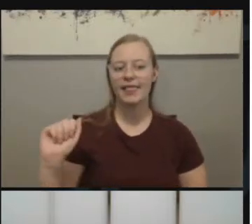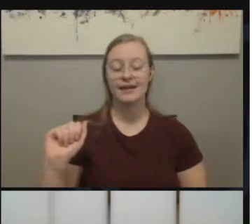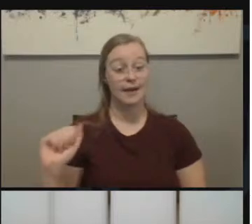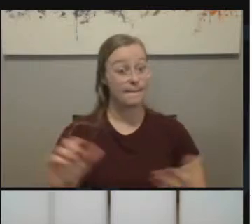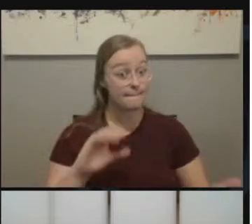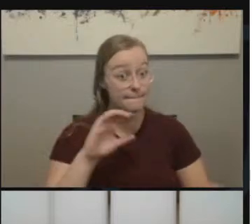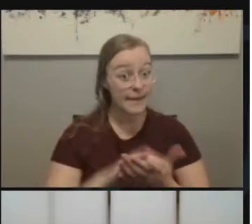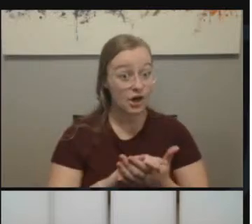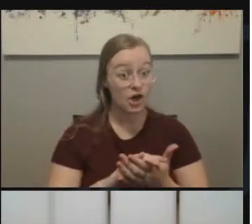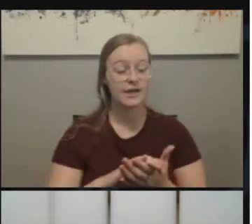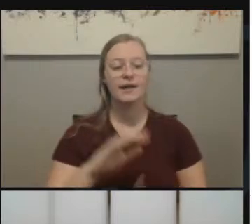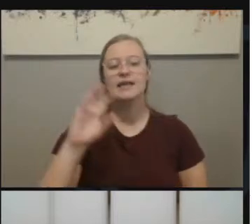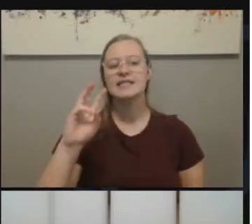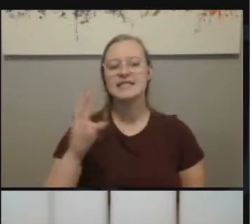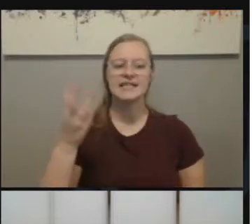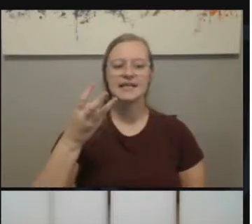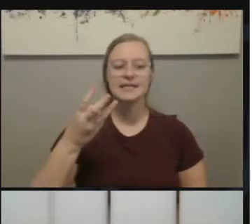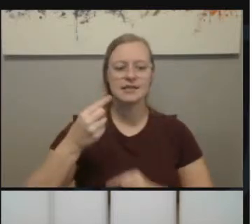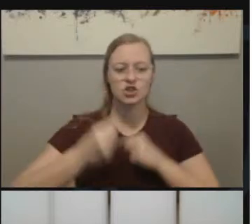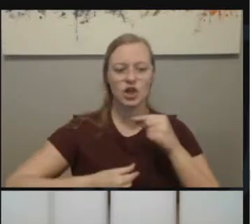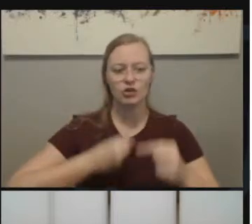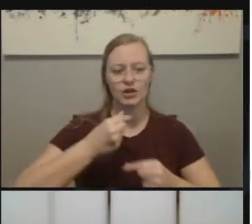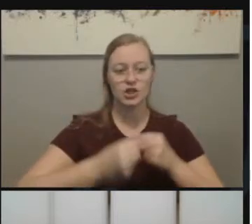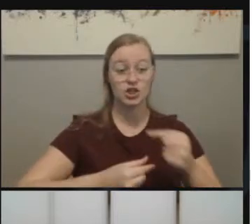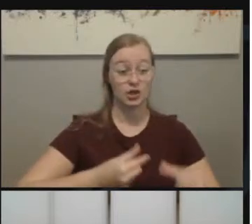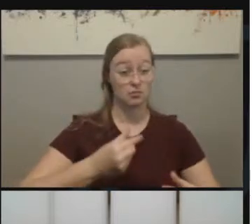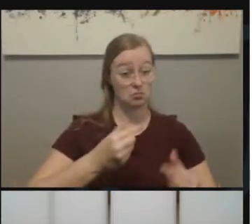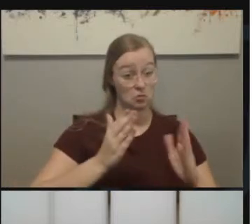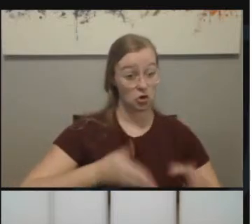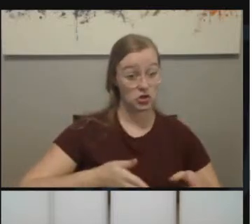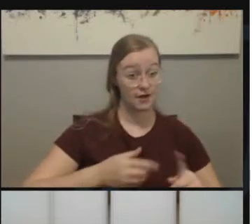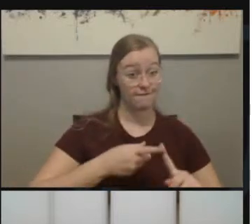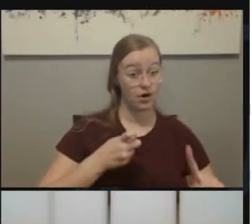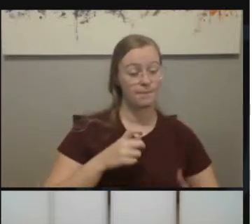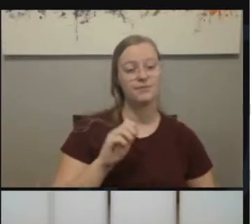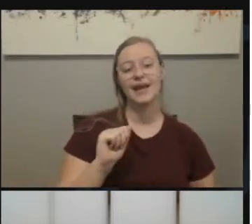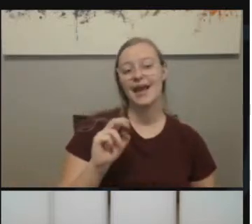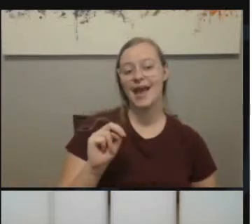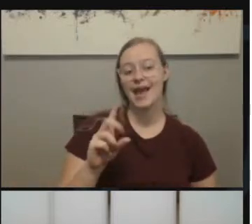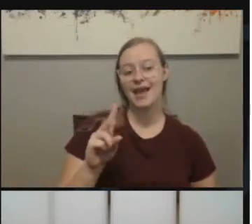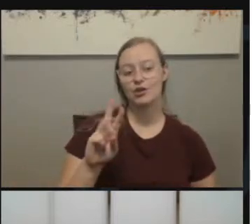6th generation descendant of Andrew Skinner,